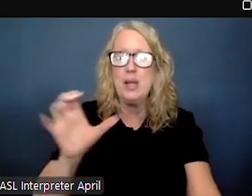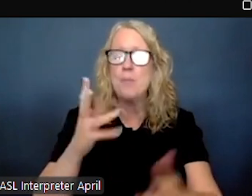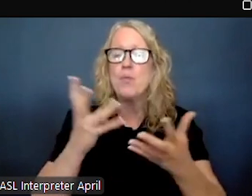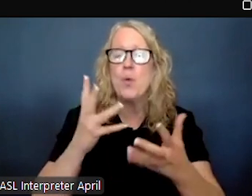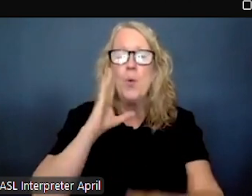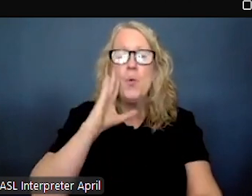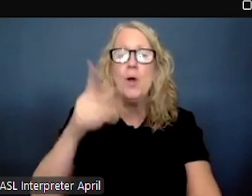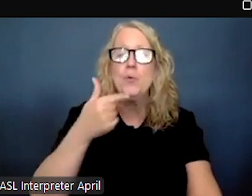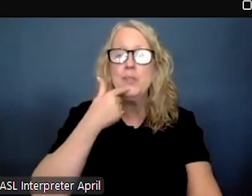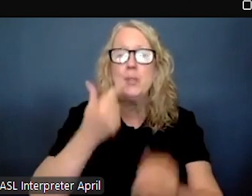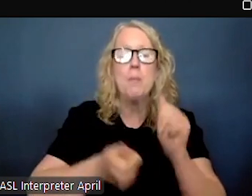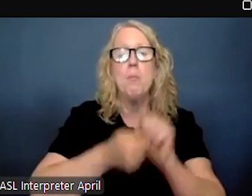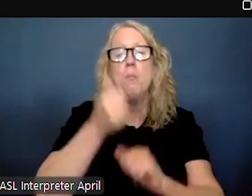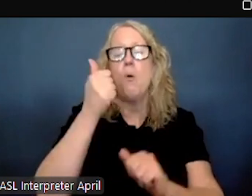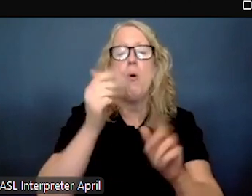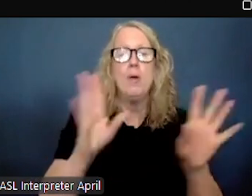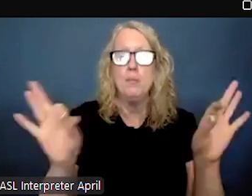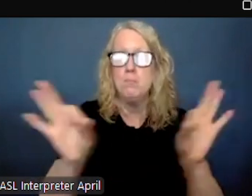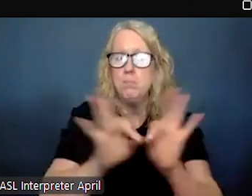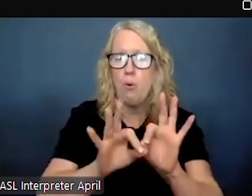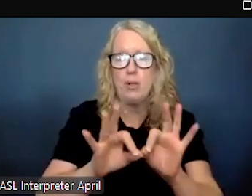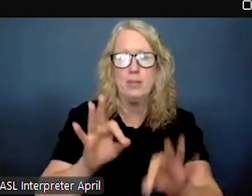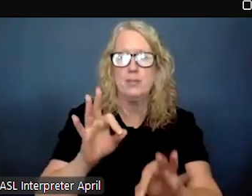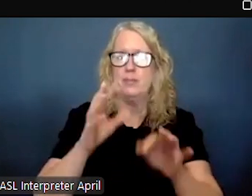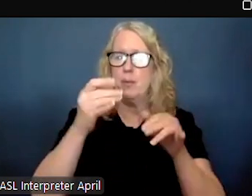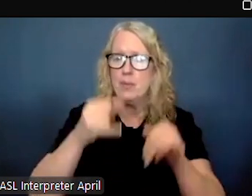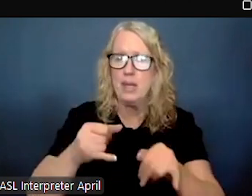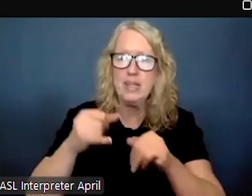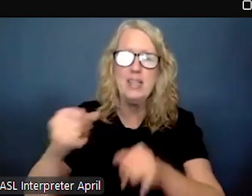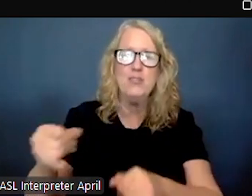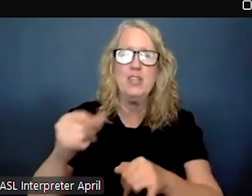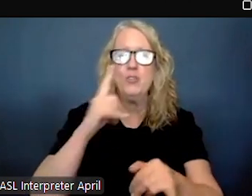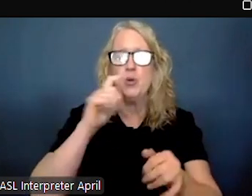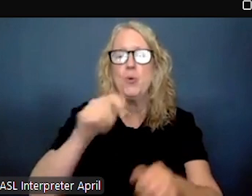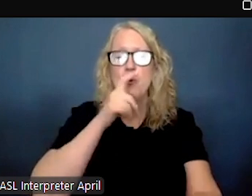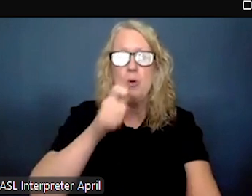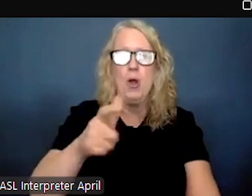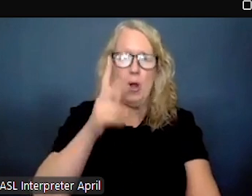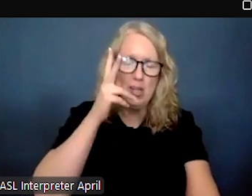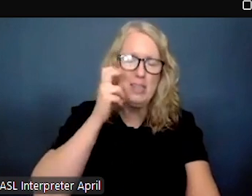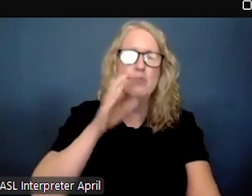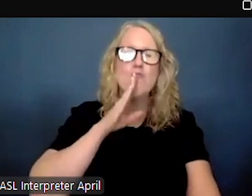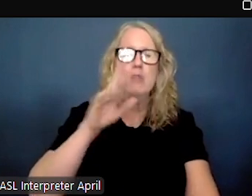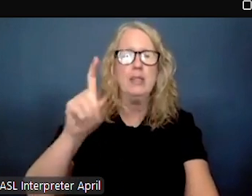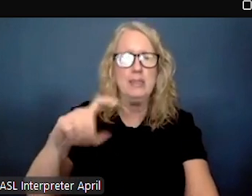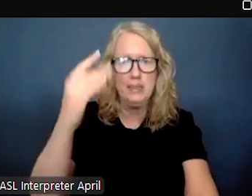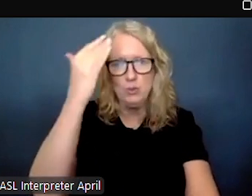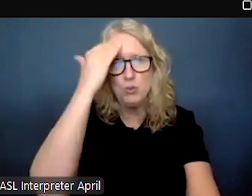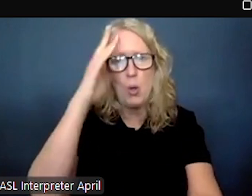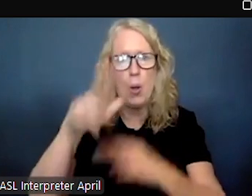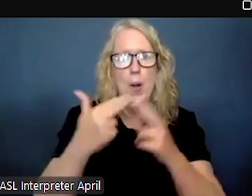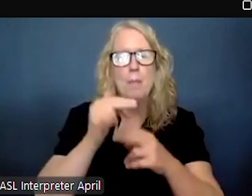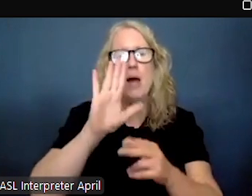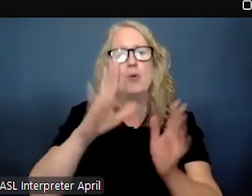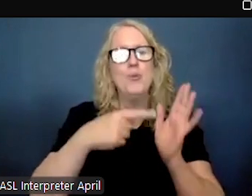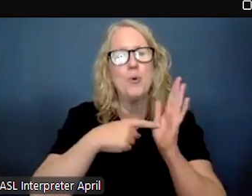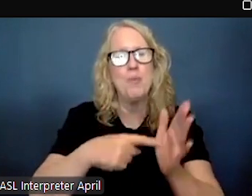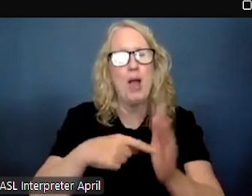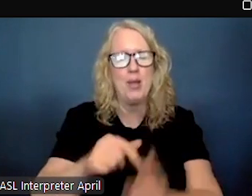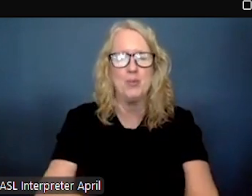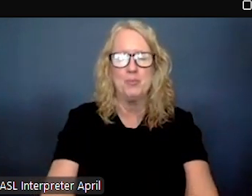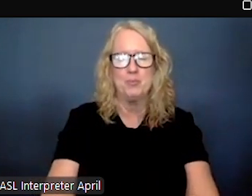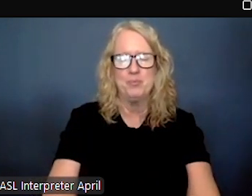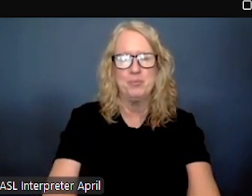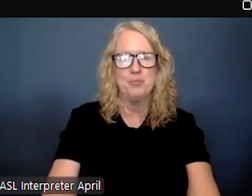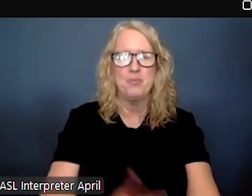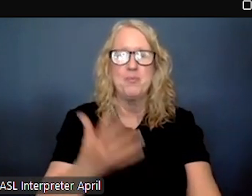say is the most important thing that individuals listening in would really need to know about your models? And maybe we can